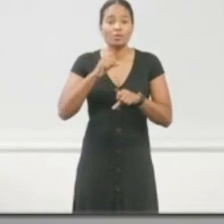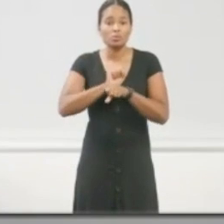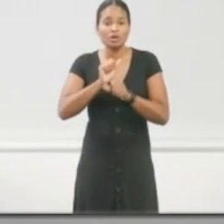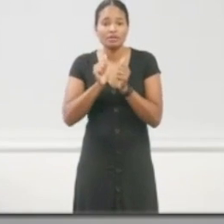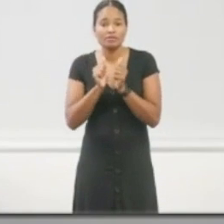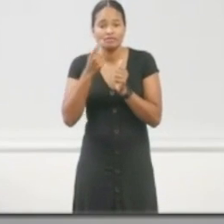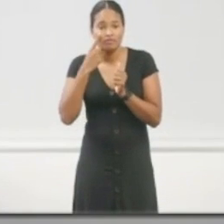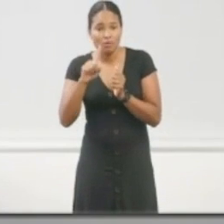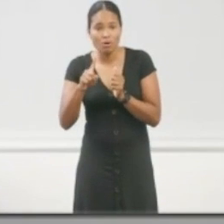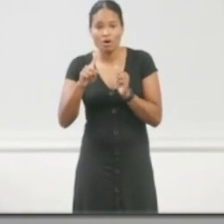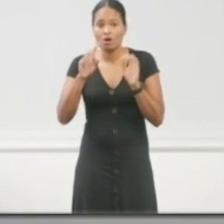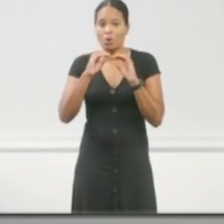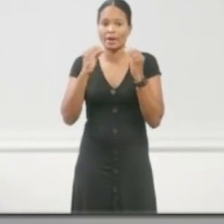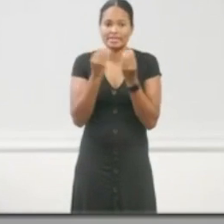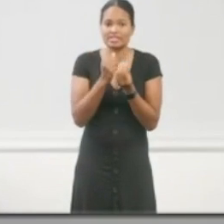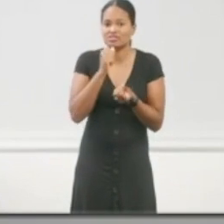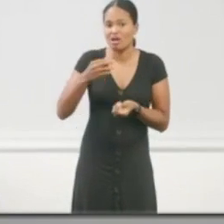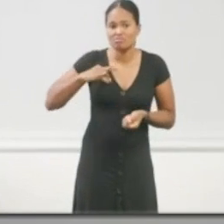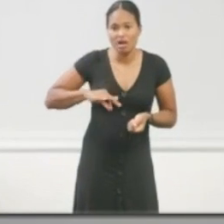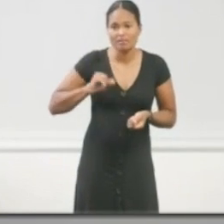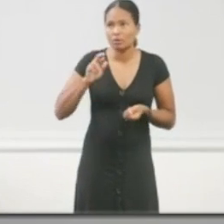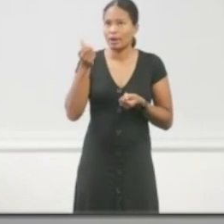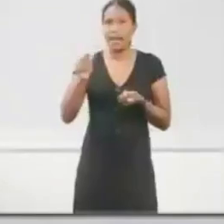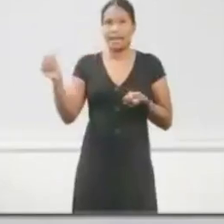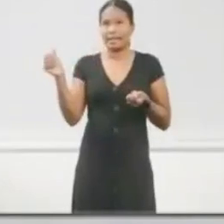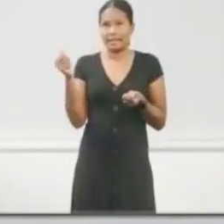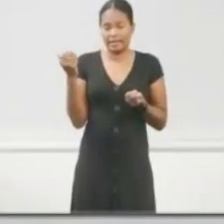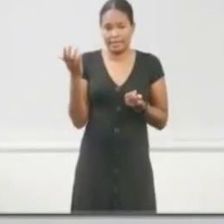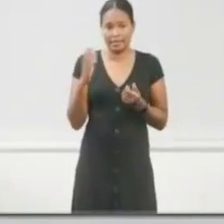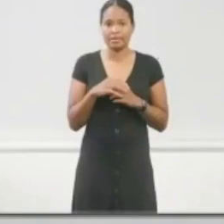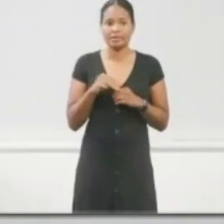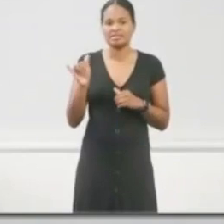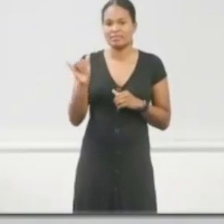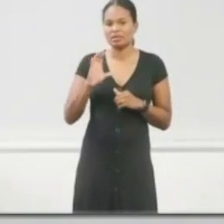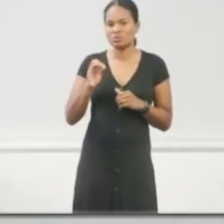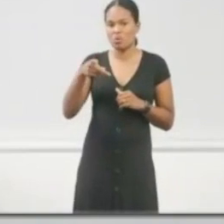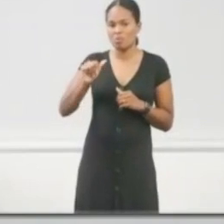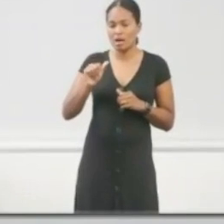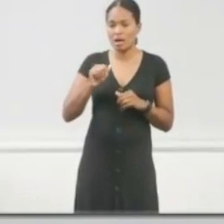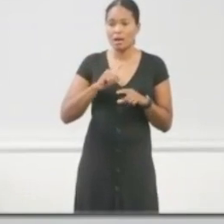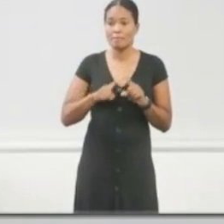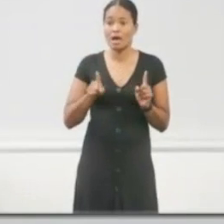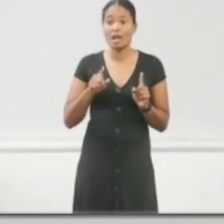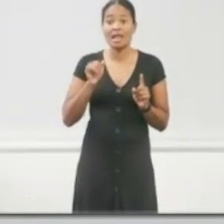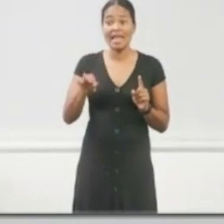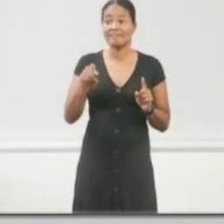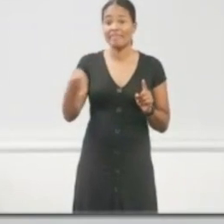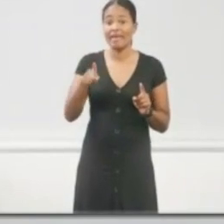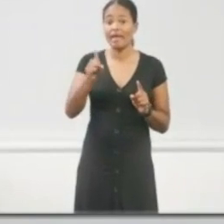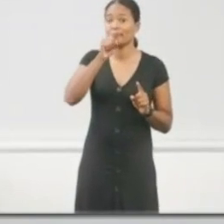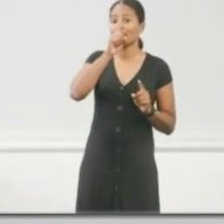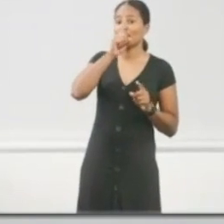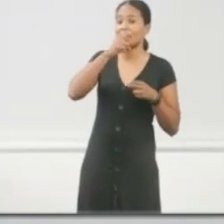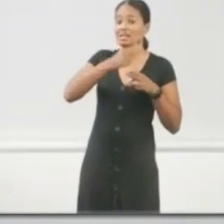any organization, even one as large as Copa Health, just because they're not going to say people's names doesn't mean people won't jump